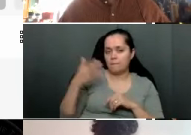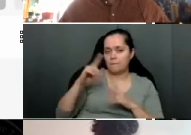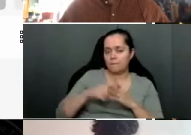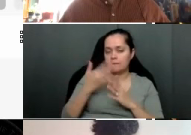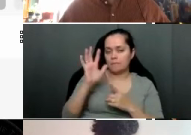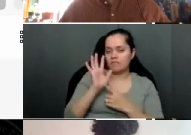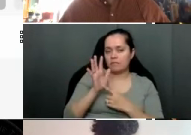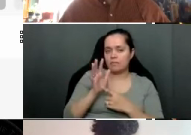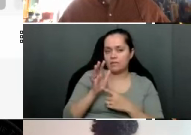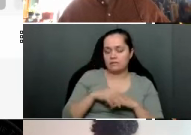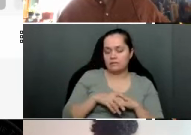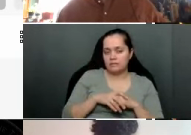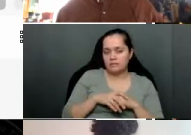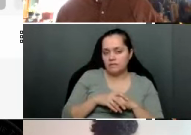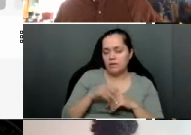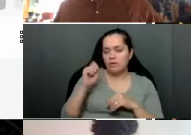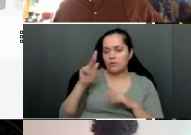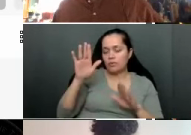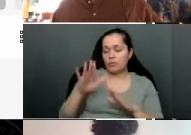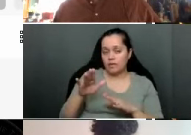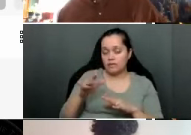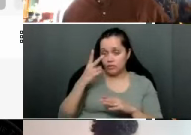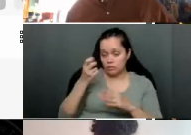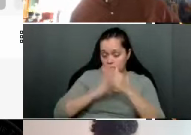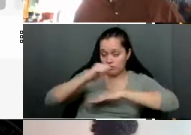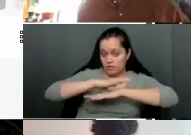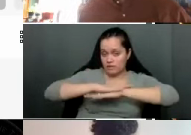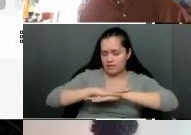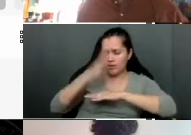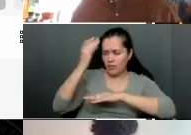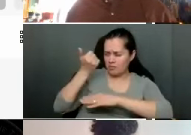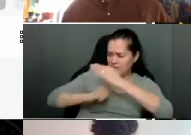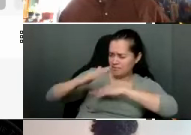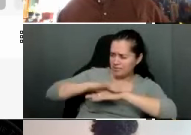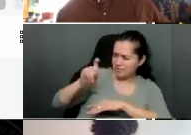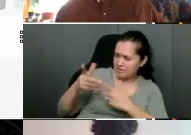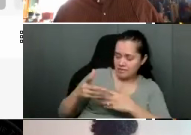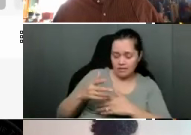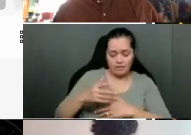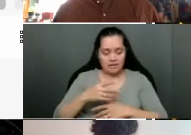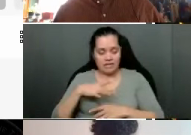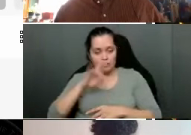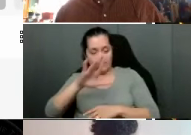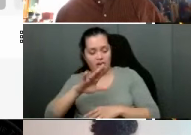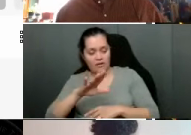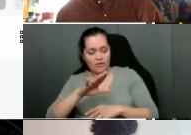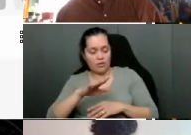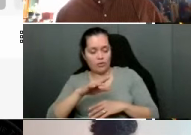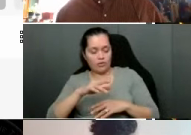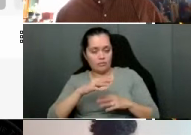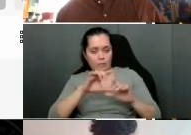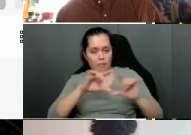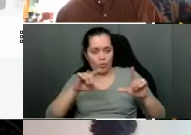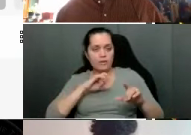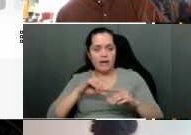Presentation starts in 5 minutes. Oh, it does have the words too. Great. Did you look under the desk? Why would it be under the desk? That's where I found your Seaborg medal. How hard can it be to find